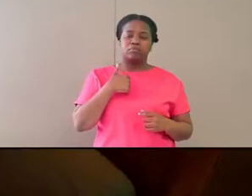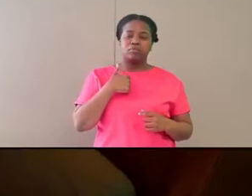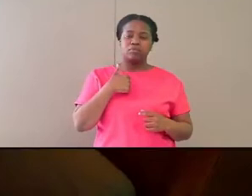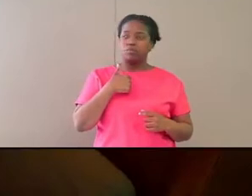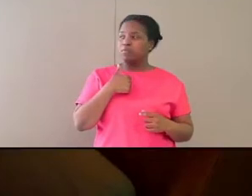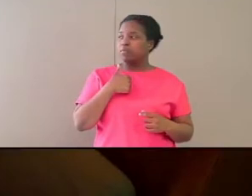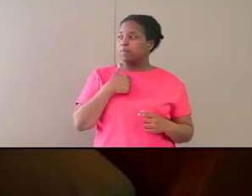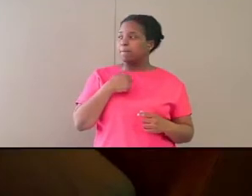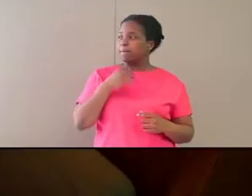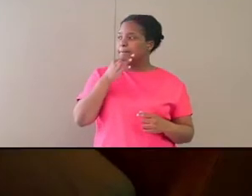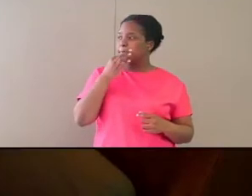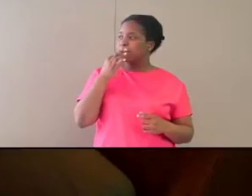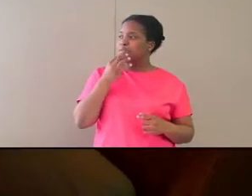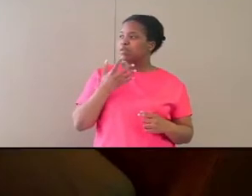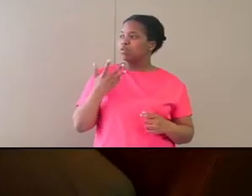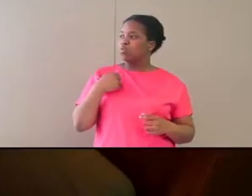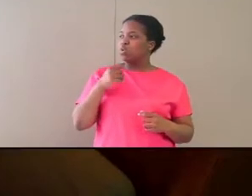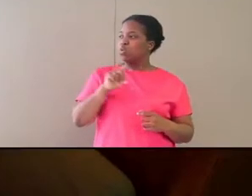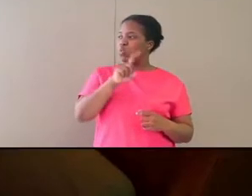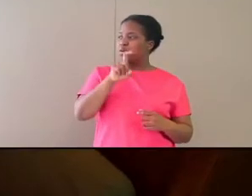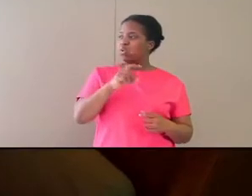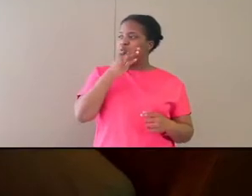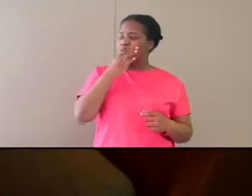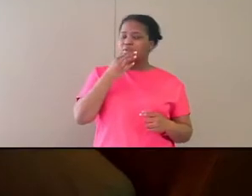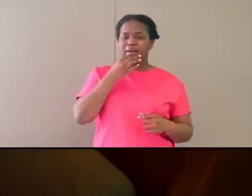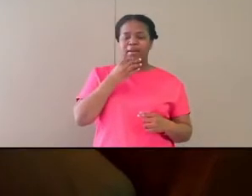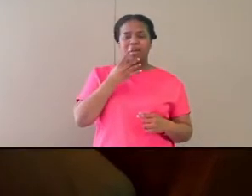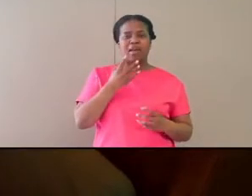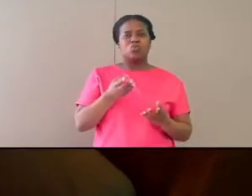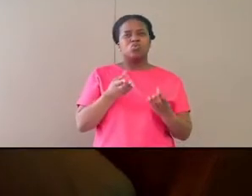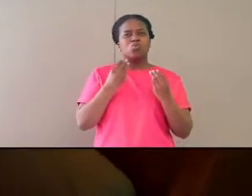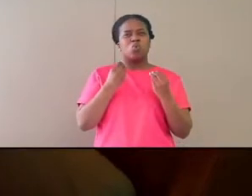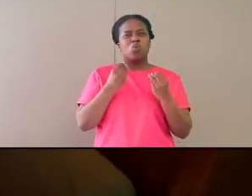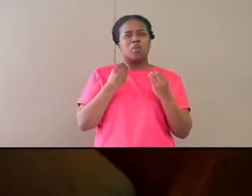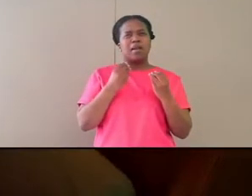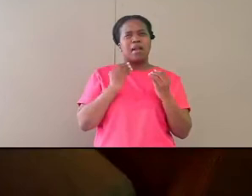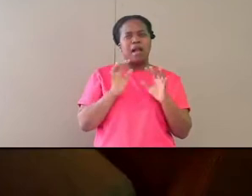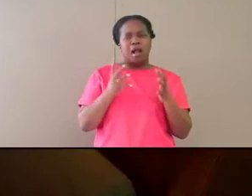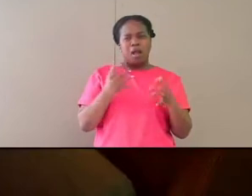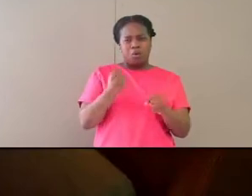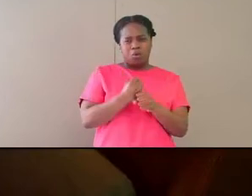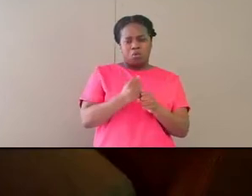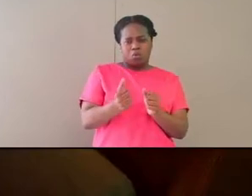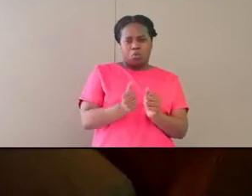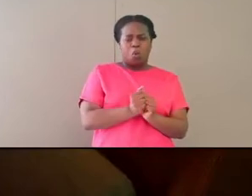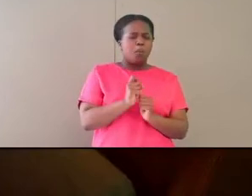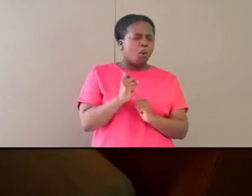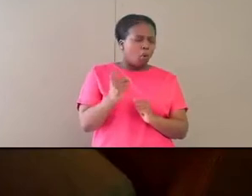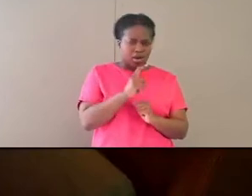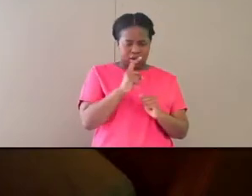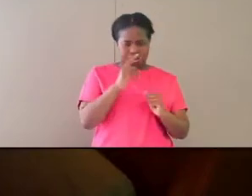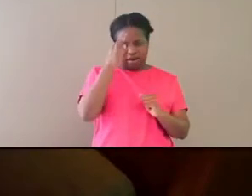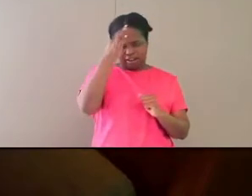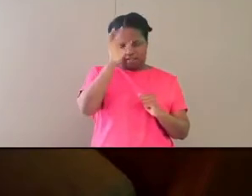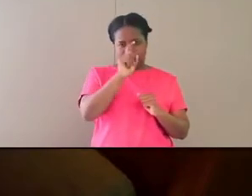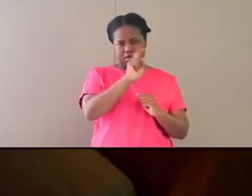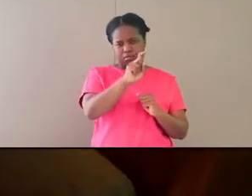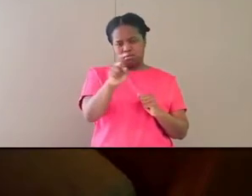inputs to not necessarily a question is let's find a way of how we get everybody else,